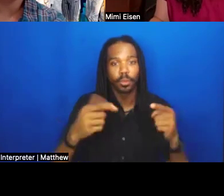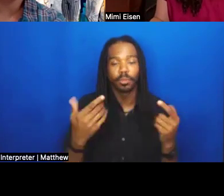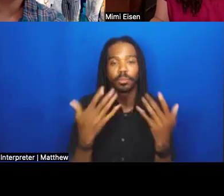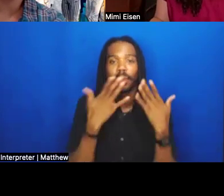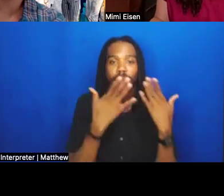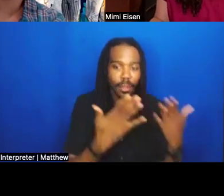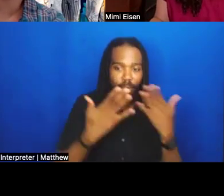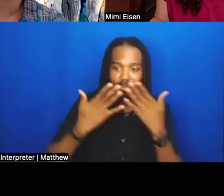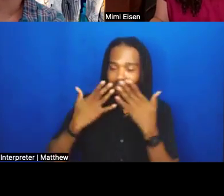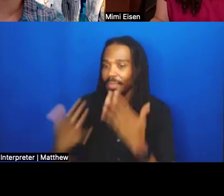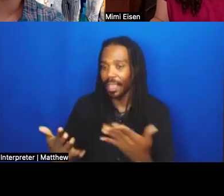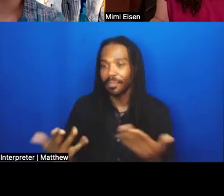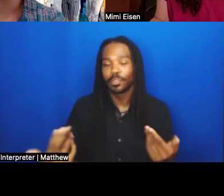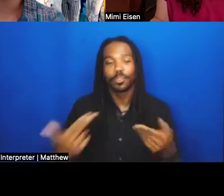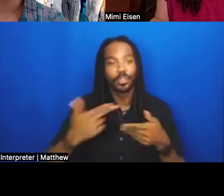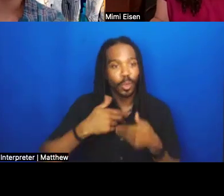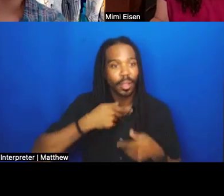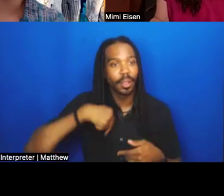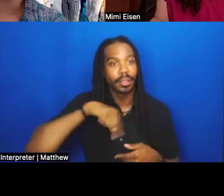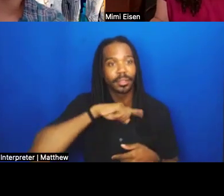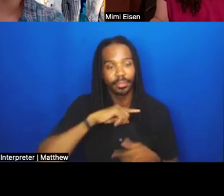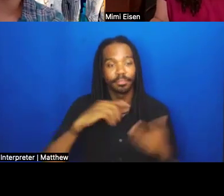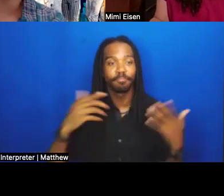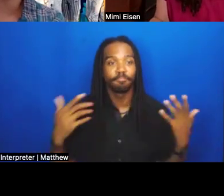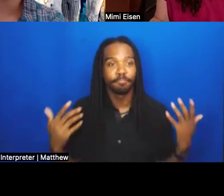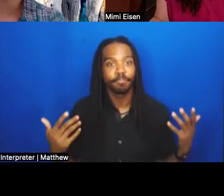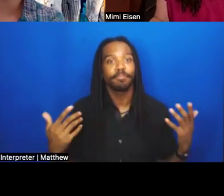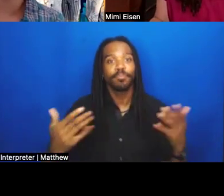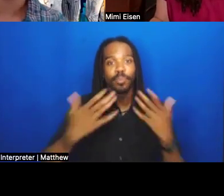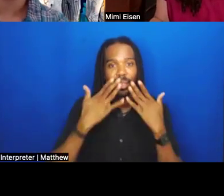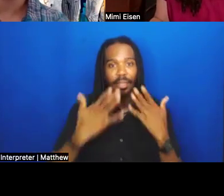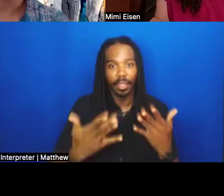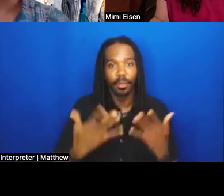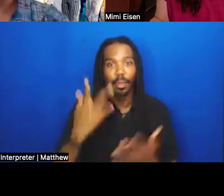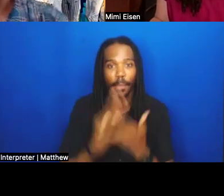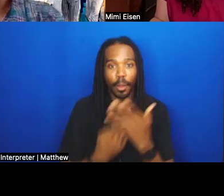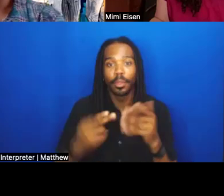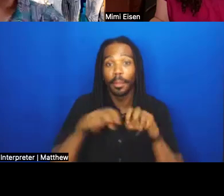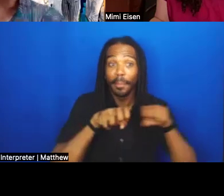everyone for joining us. I want to thank both the